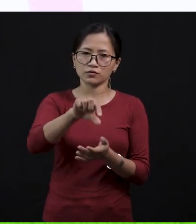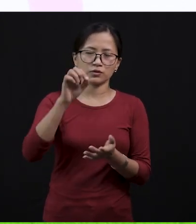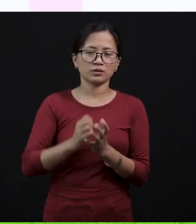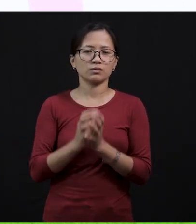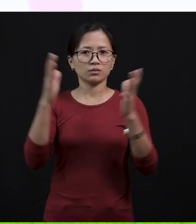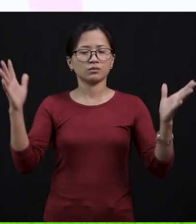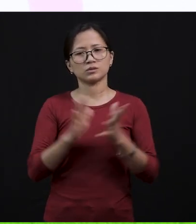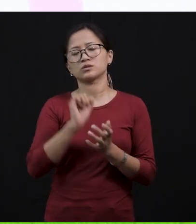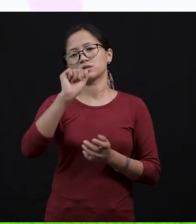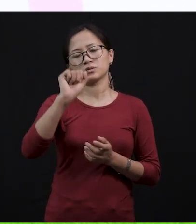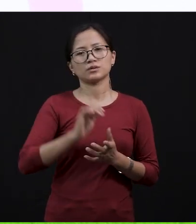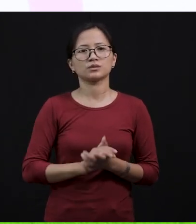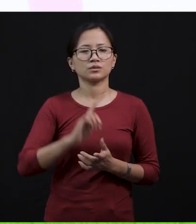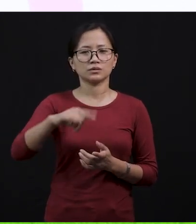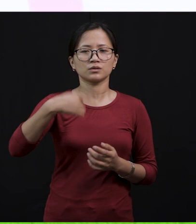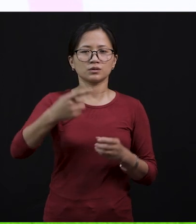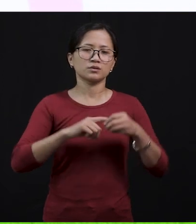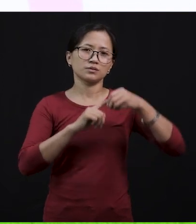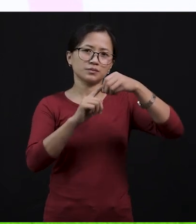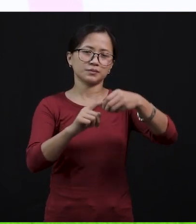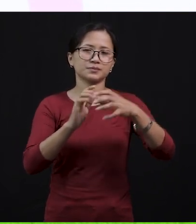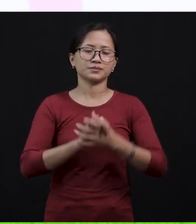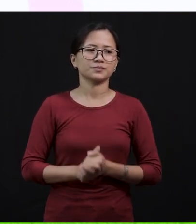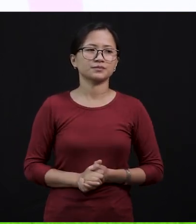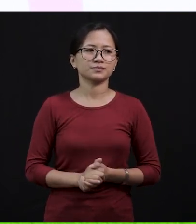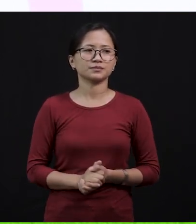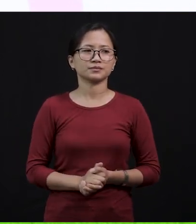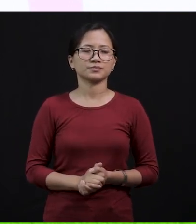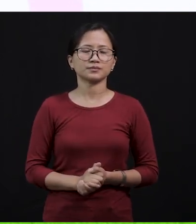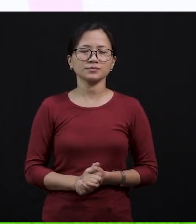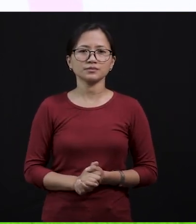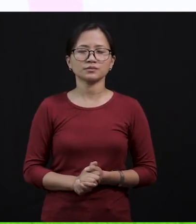out more on your own. Now, the next question.